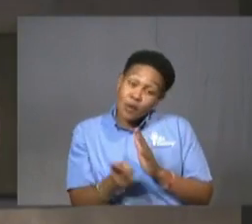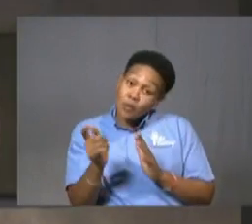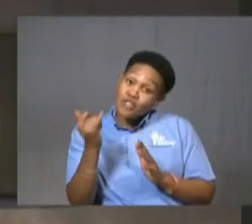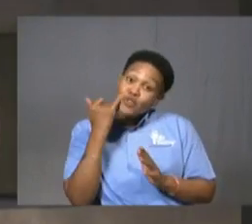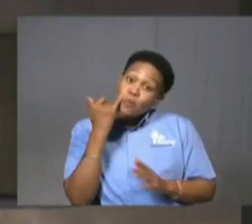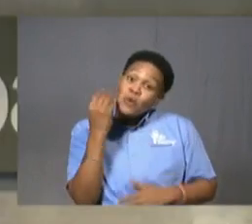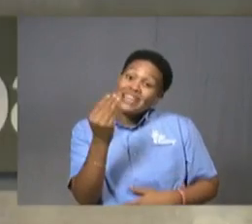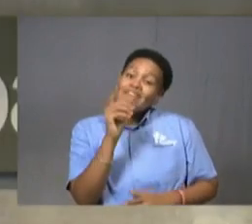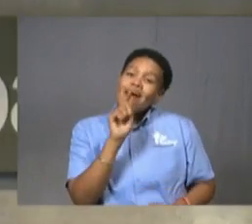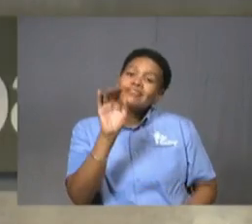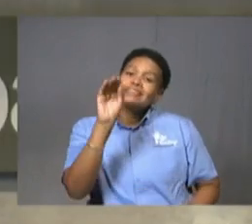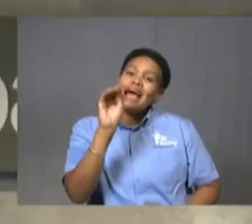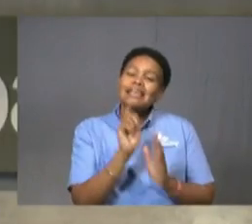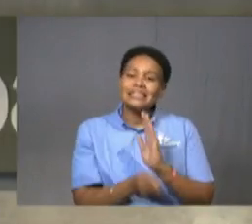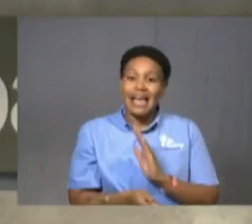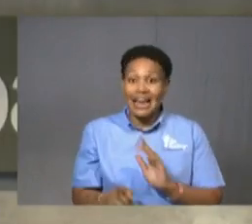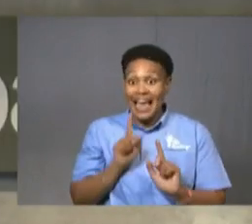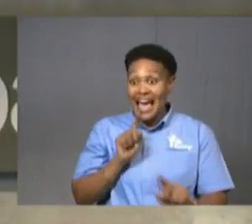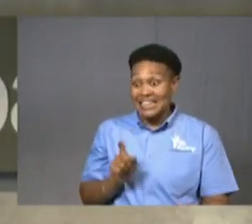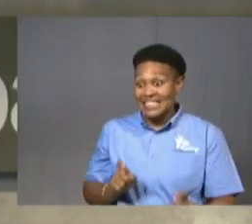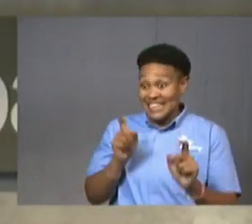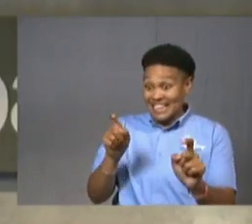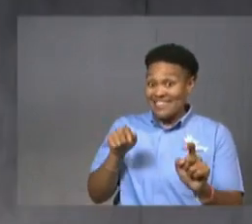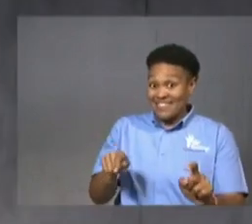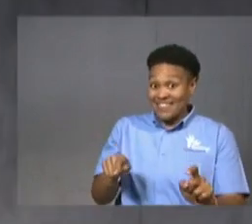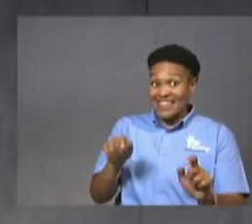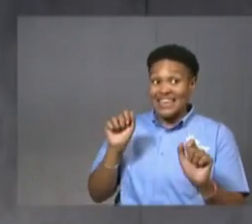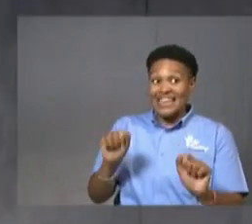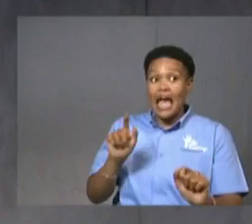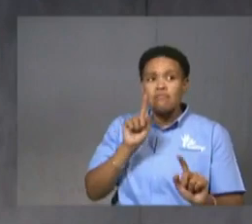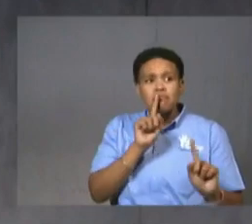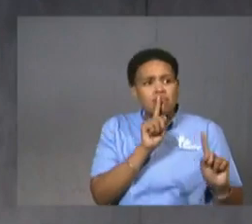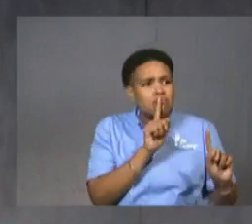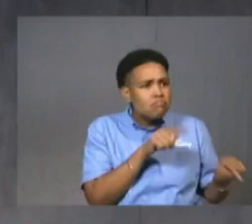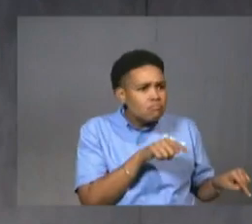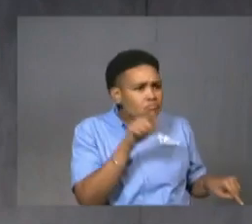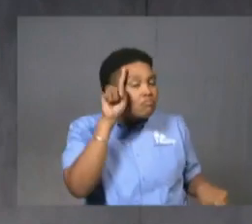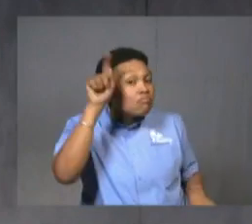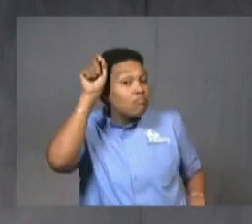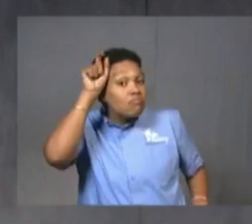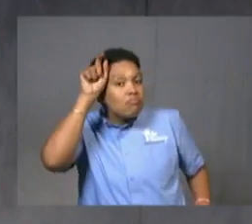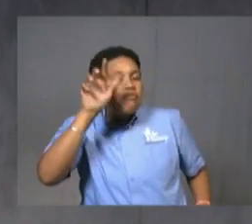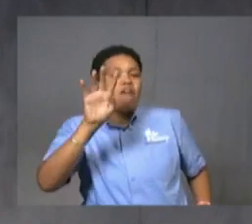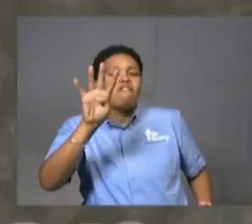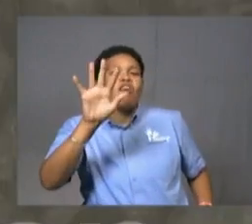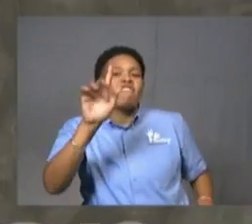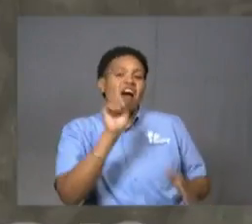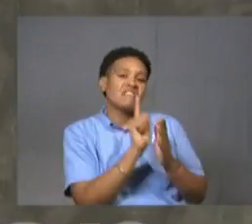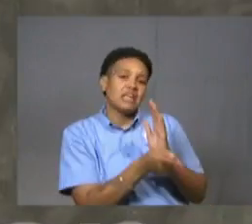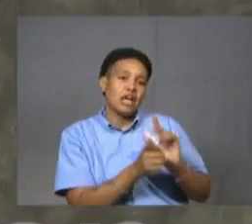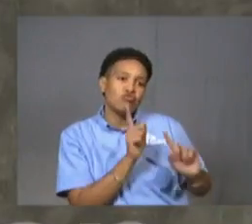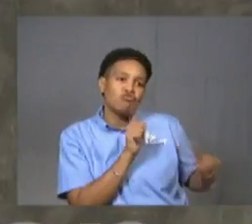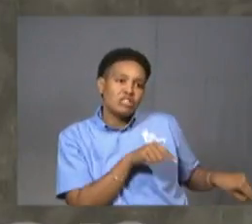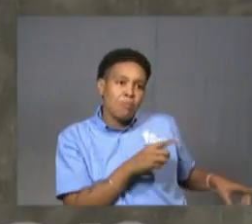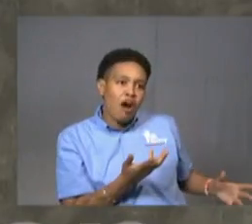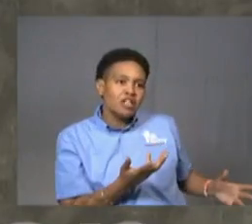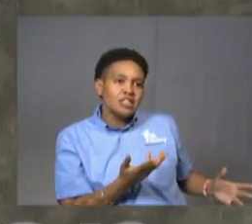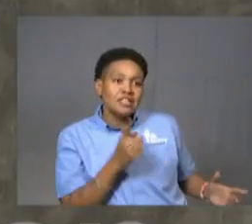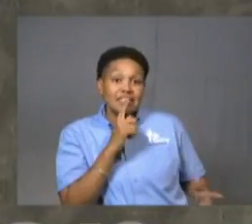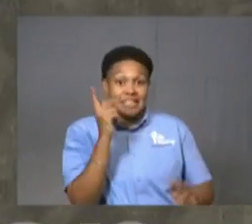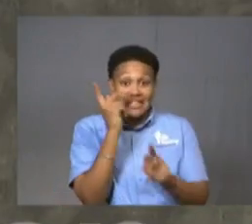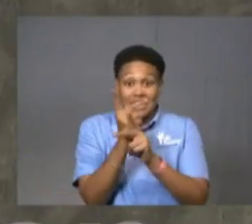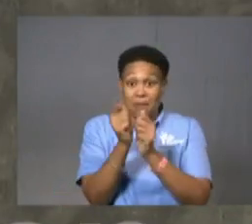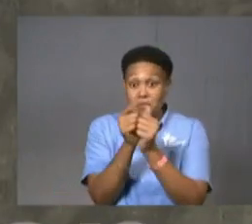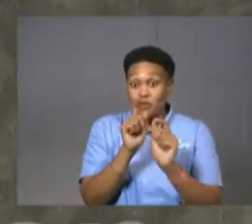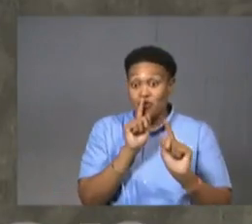90 seconds. The answer given in this case can be rebutted, but in no longer than 45 seconds. In keeping with the